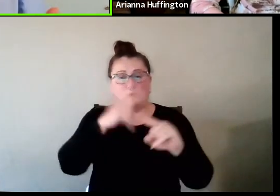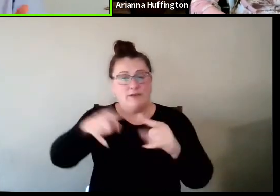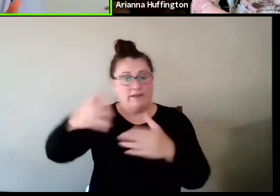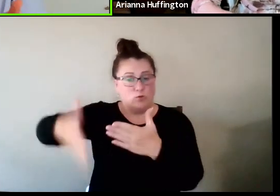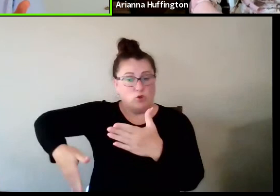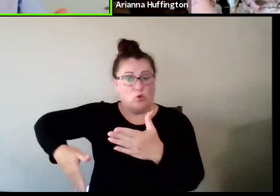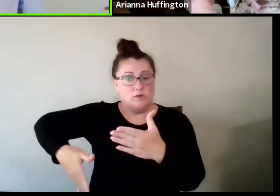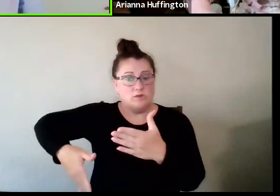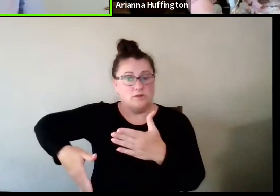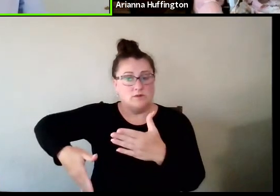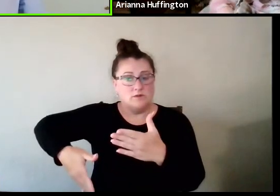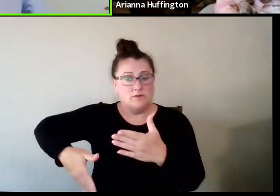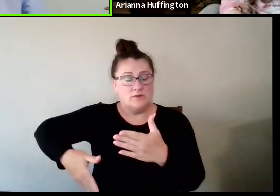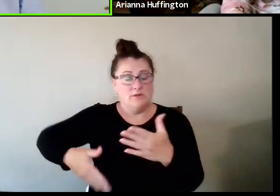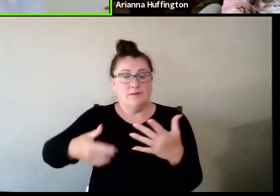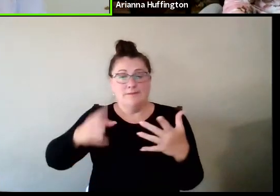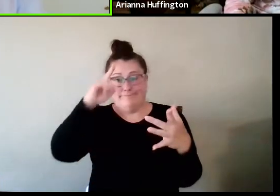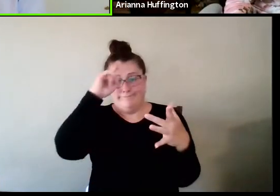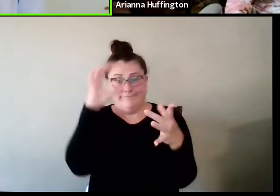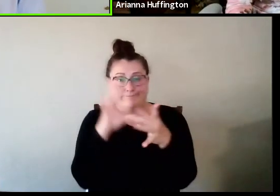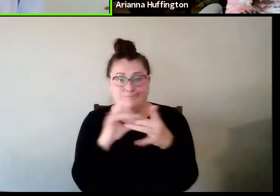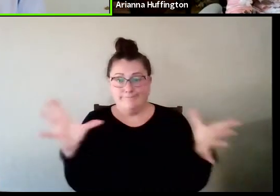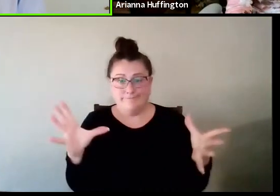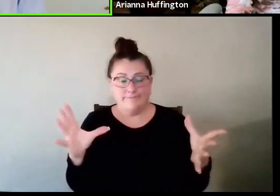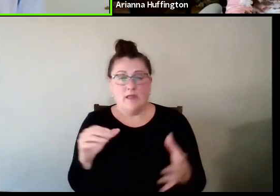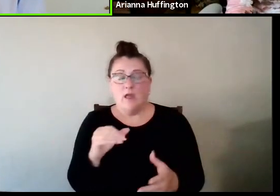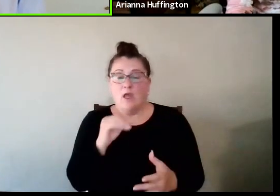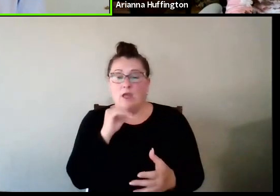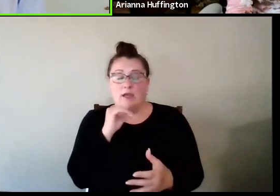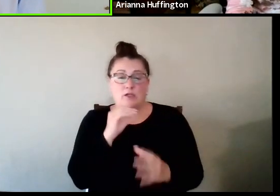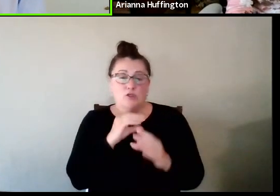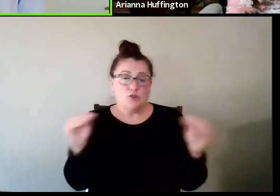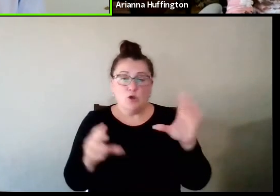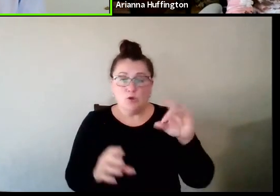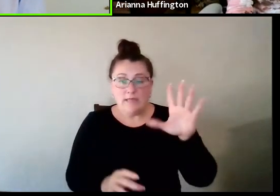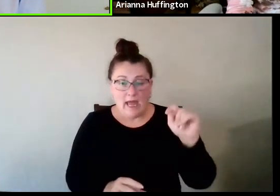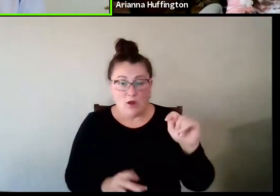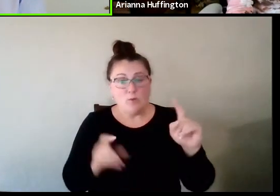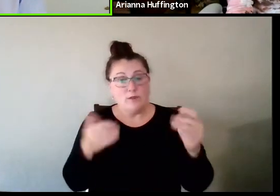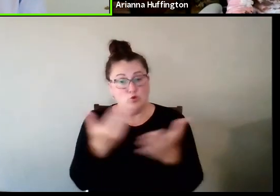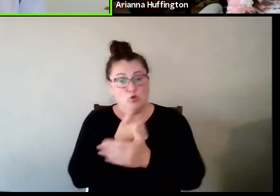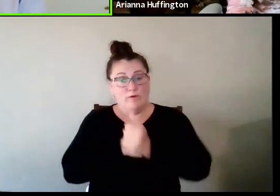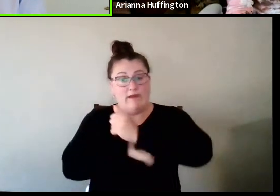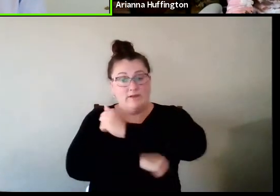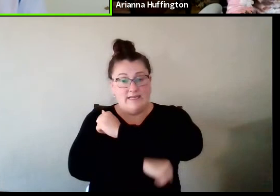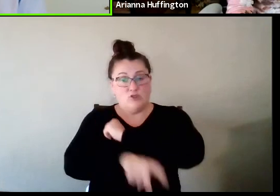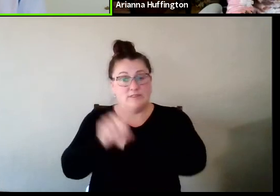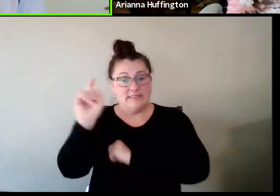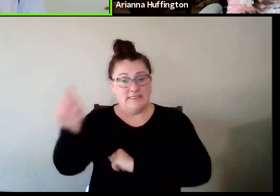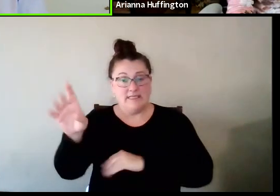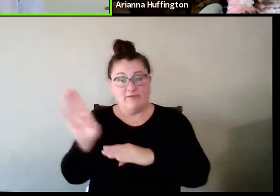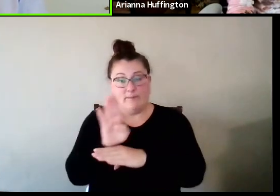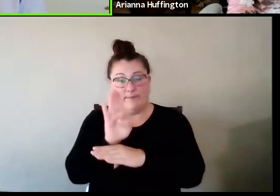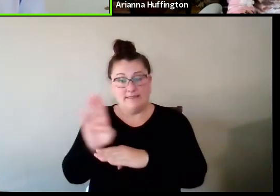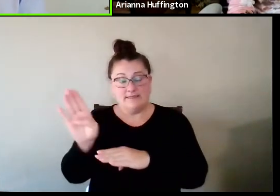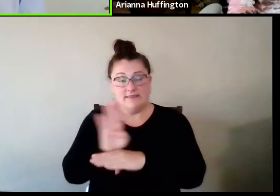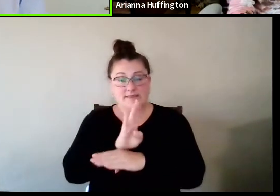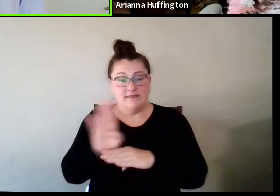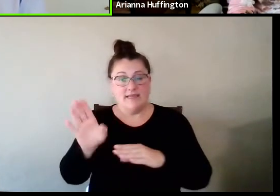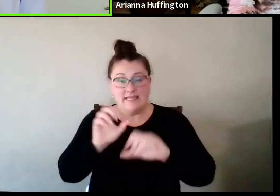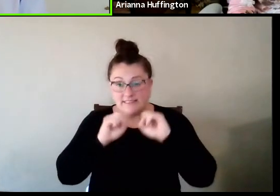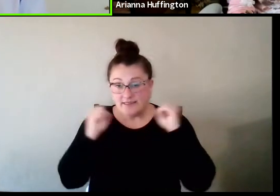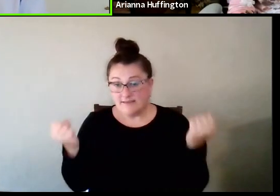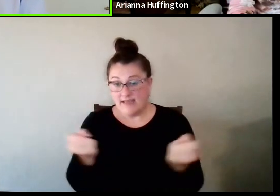outcome. There's no doubt, right? We need this refoundation of business and